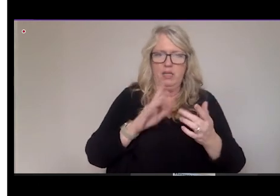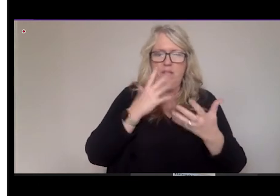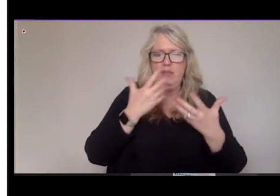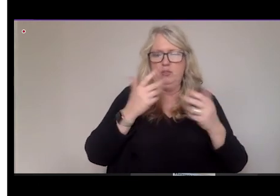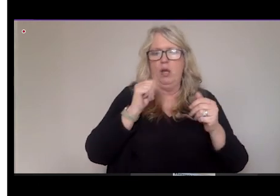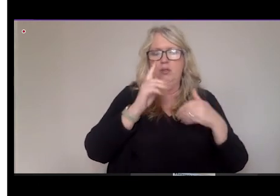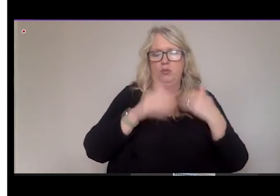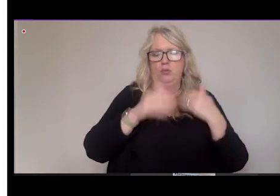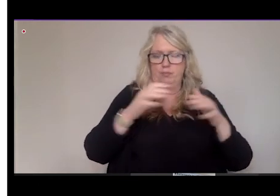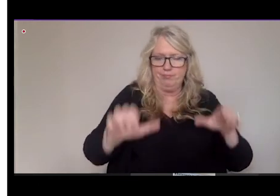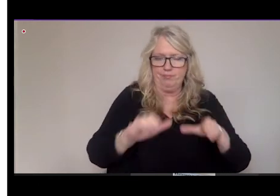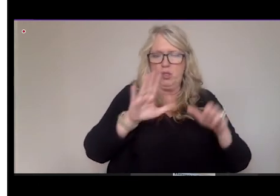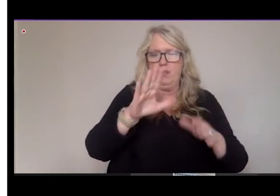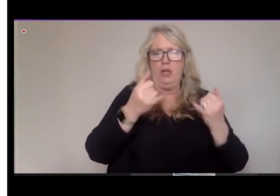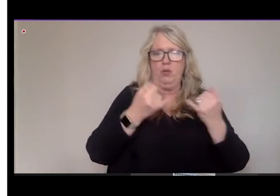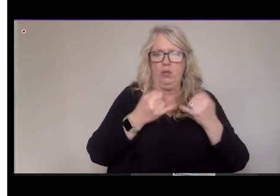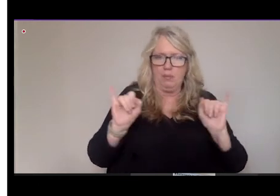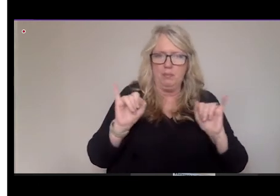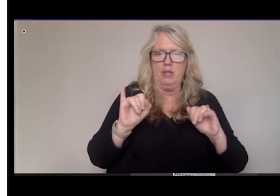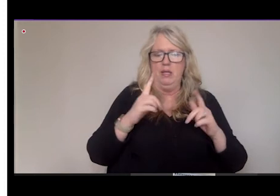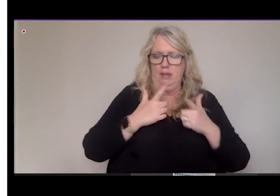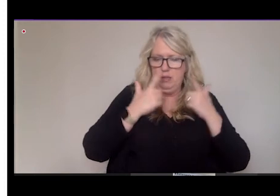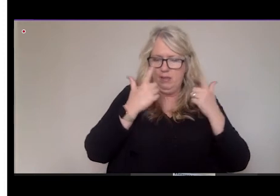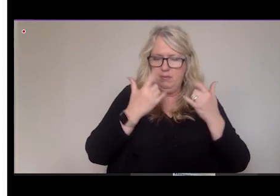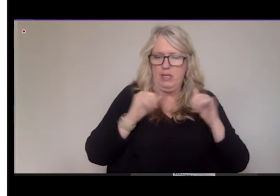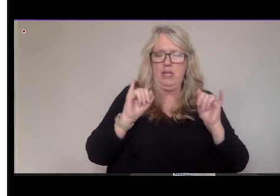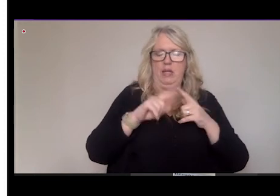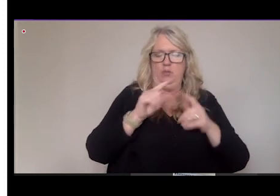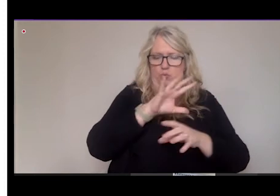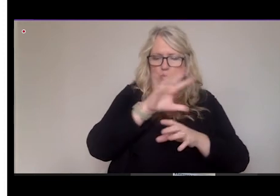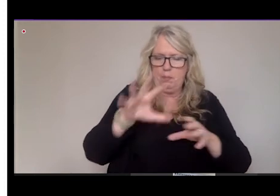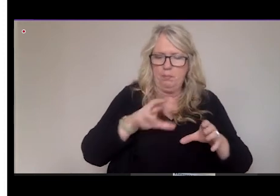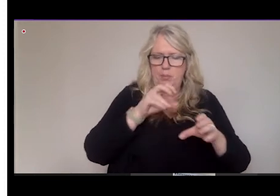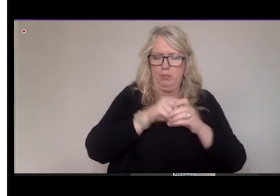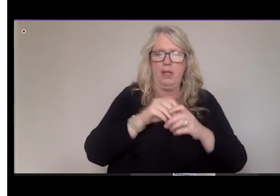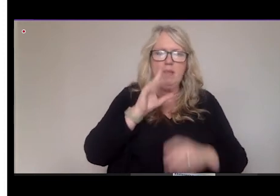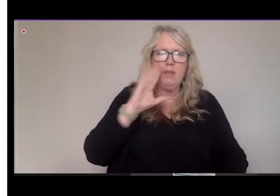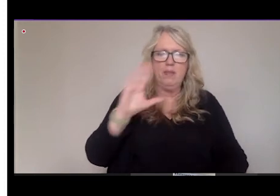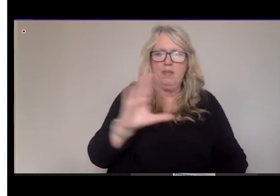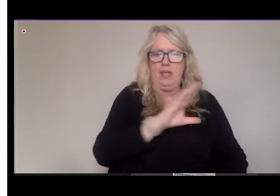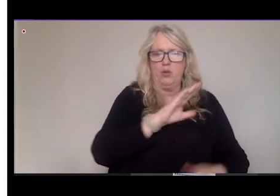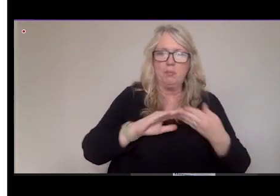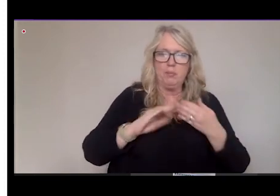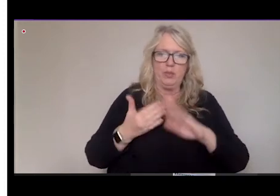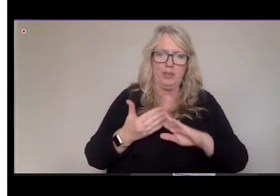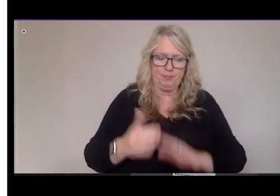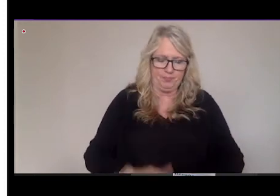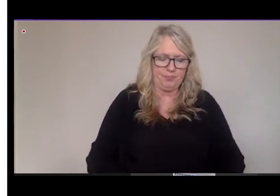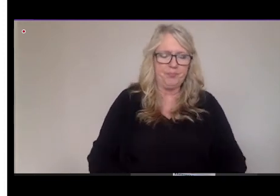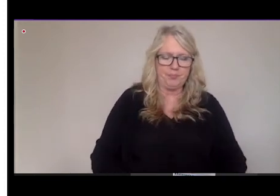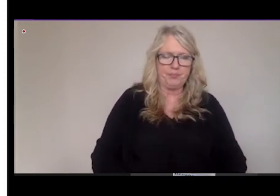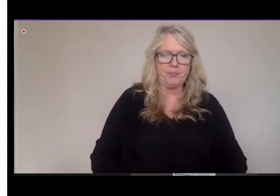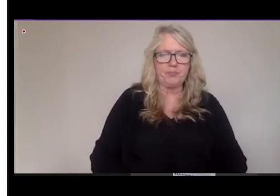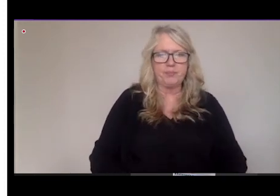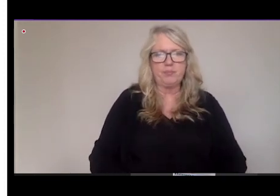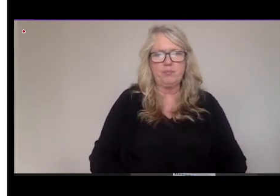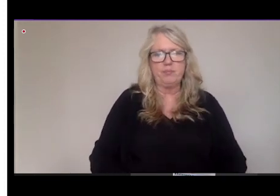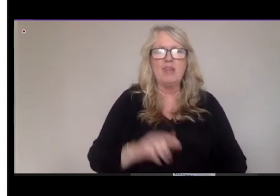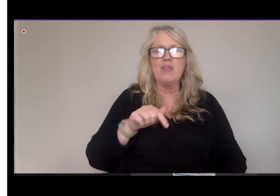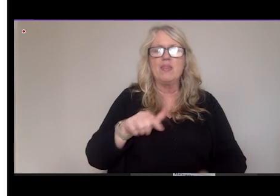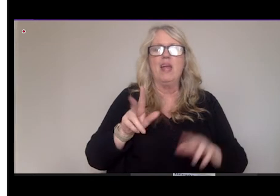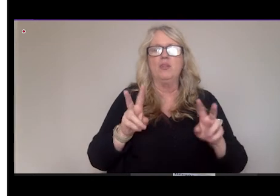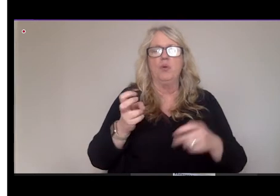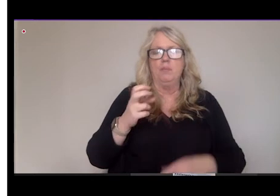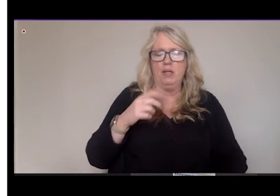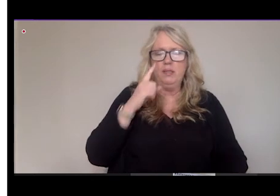disabilities face as they strive to exercise their autonomy, live independently, and participate fully in their communities.